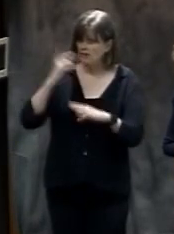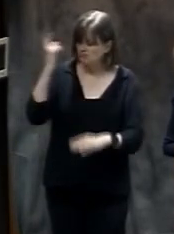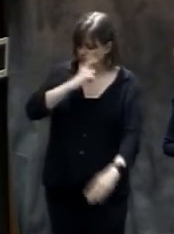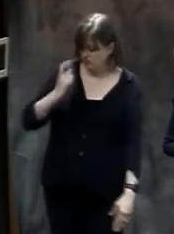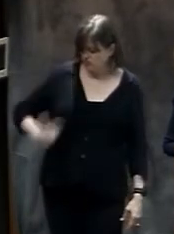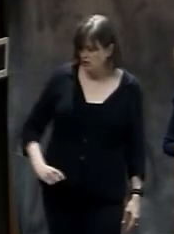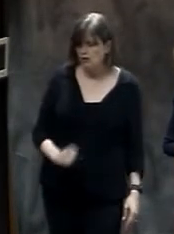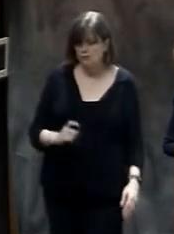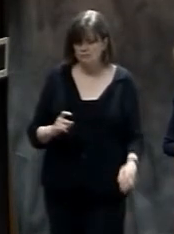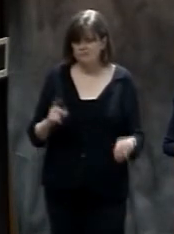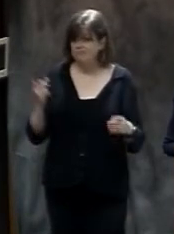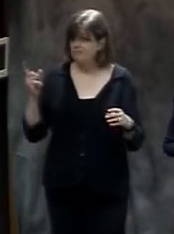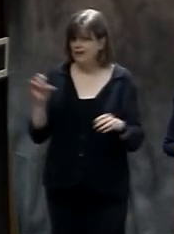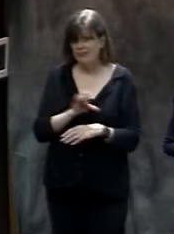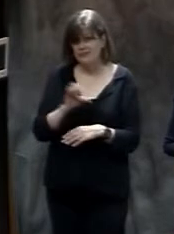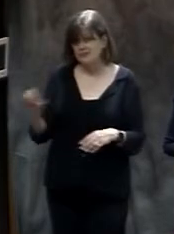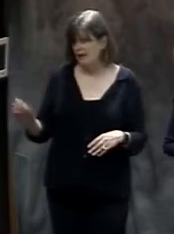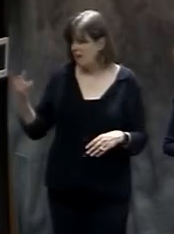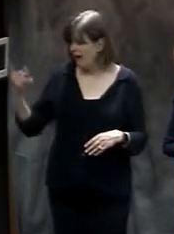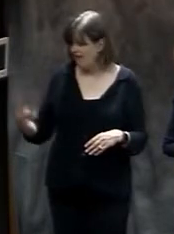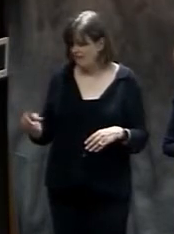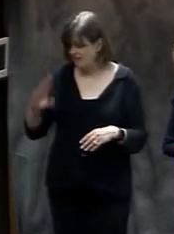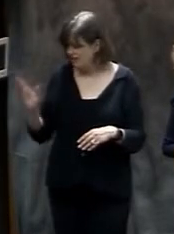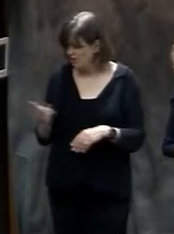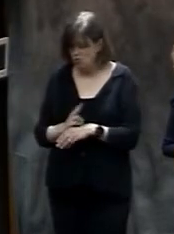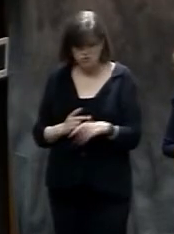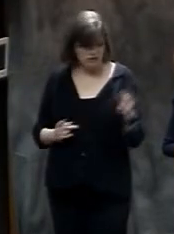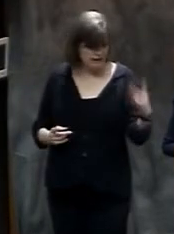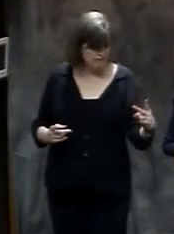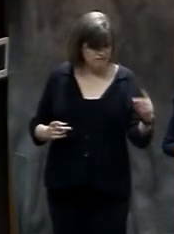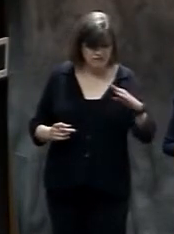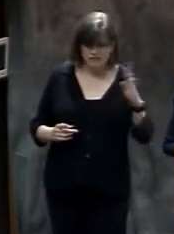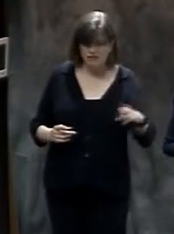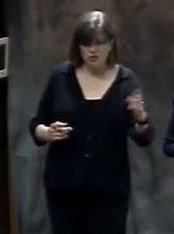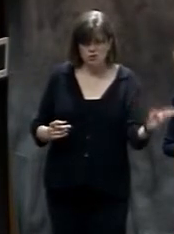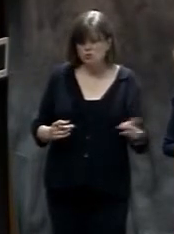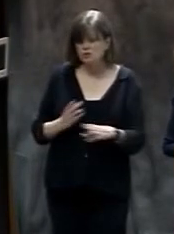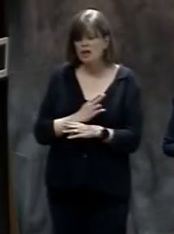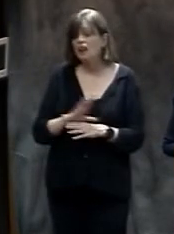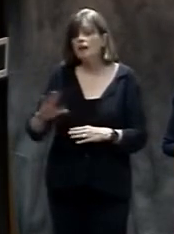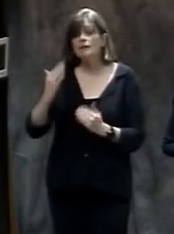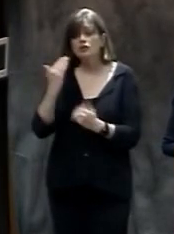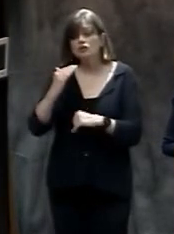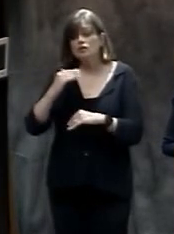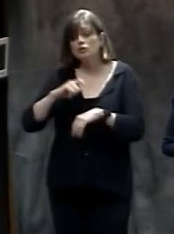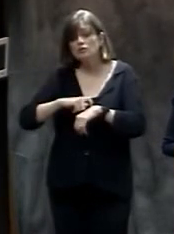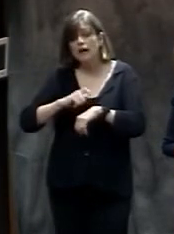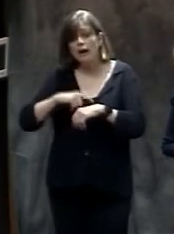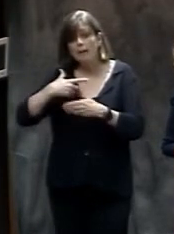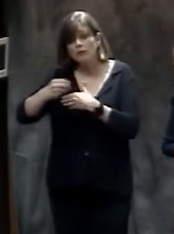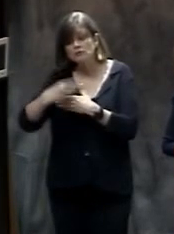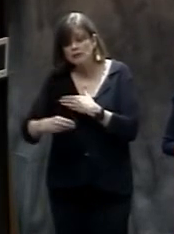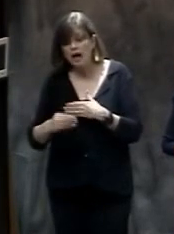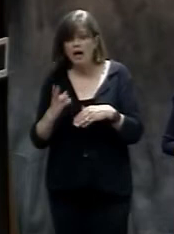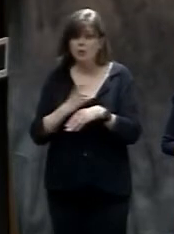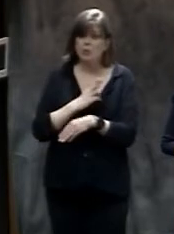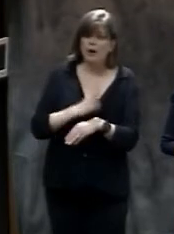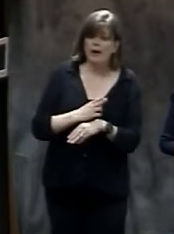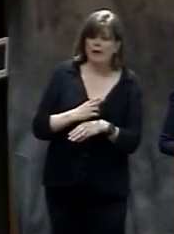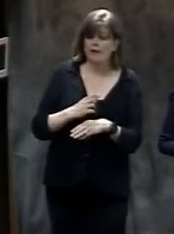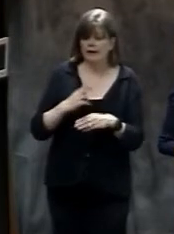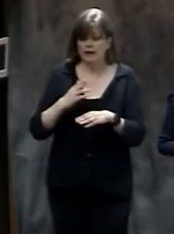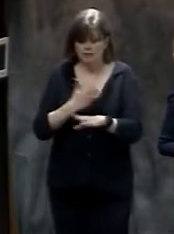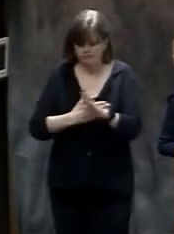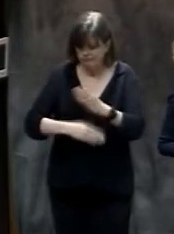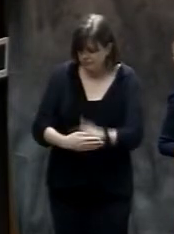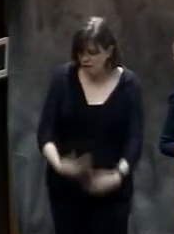places. Half the population never uses insect repellent. Restricting time outdoors, wearing protective clothing, using screens and or